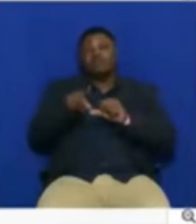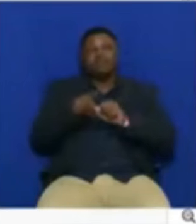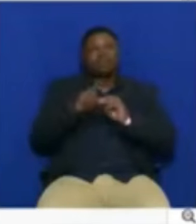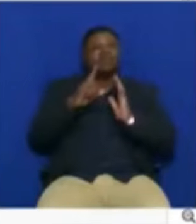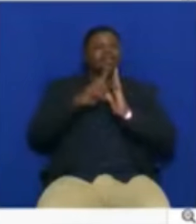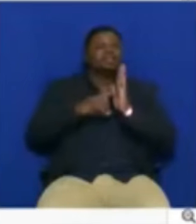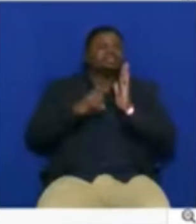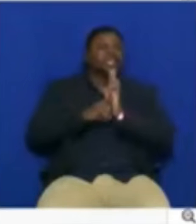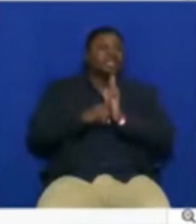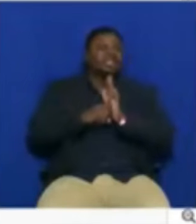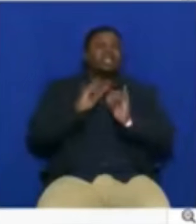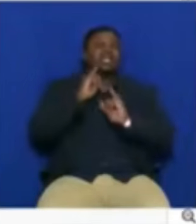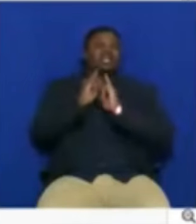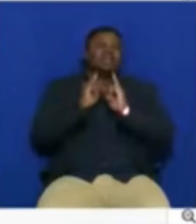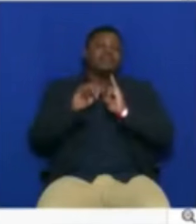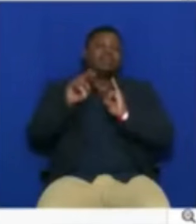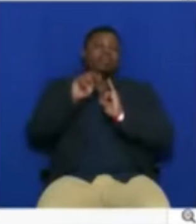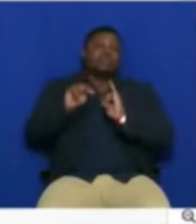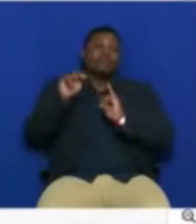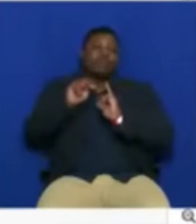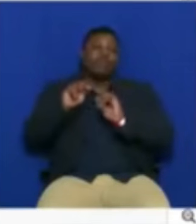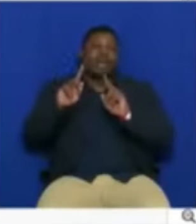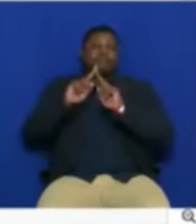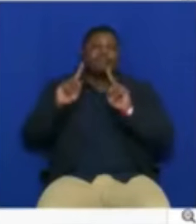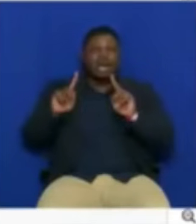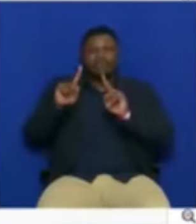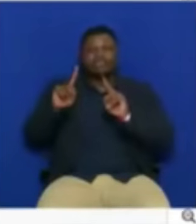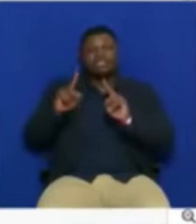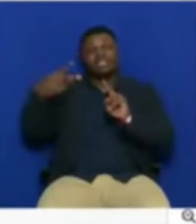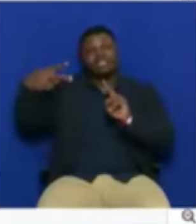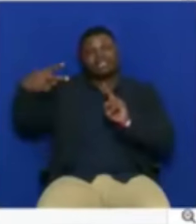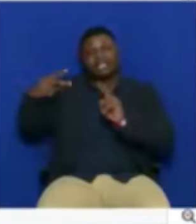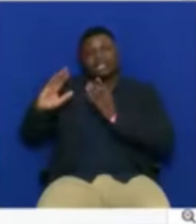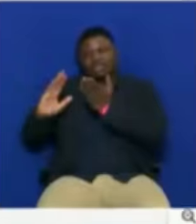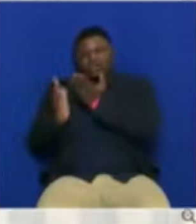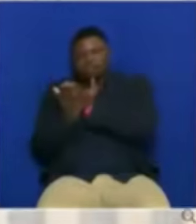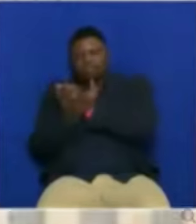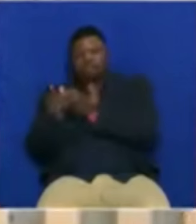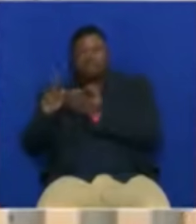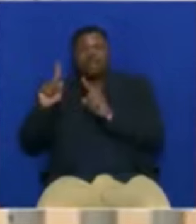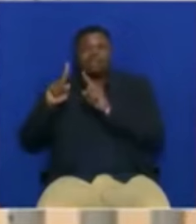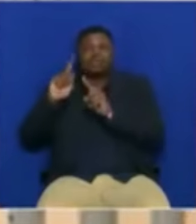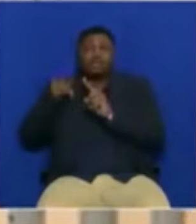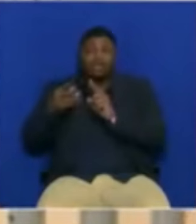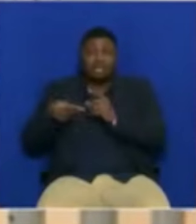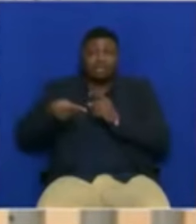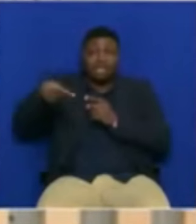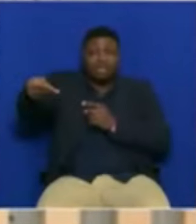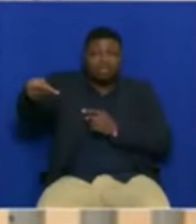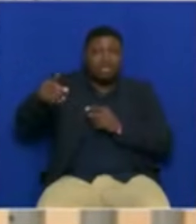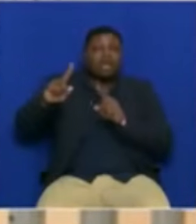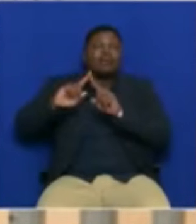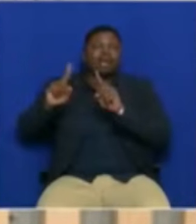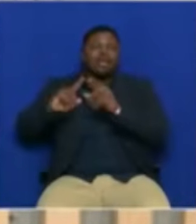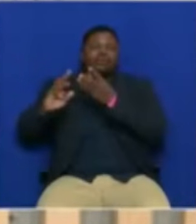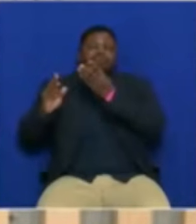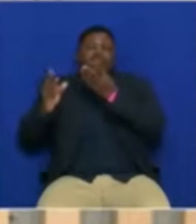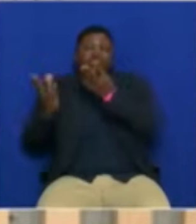document, and it's the second annexure that you were supposed to have been given, together with MK15, but unfortunately we're